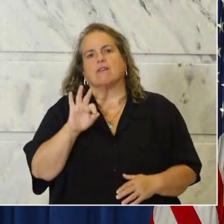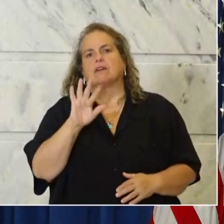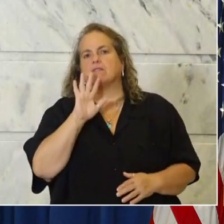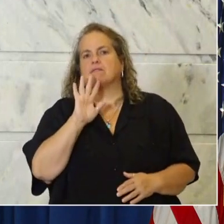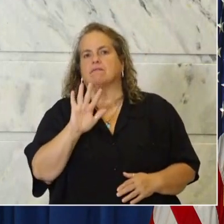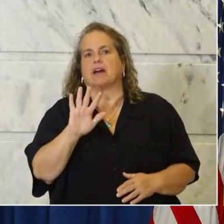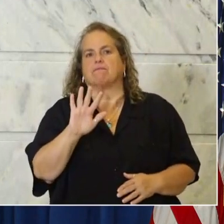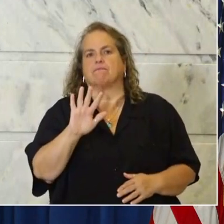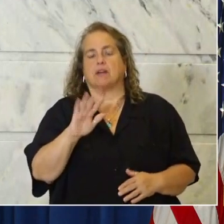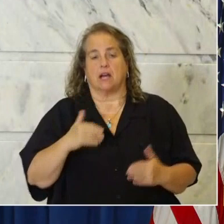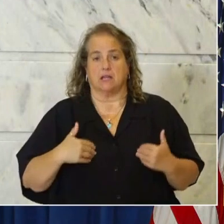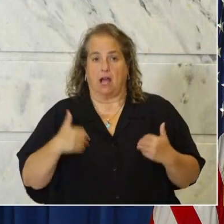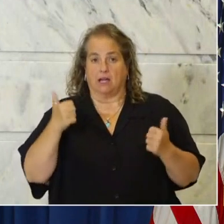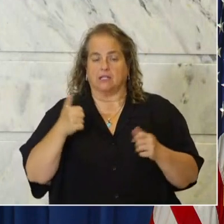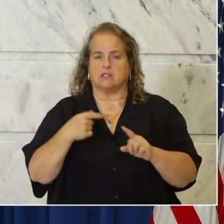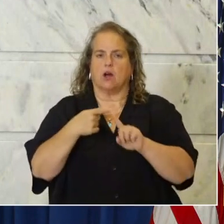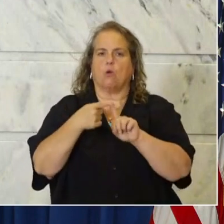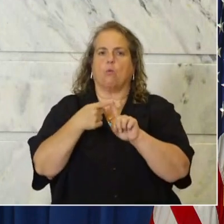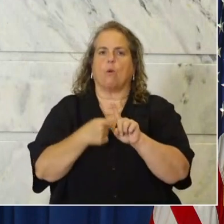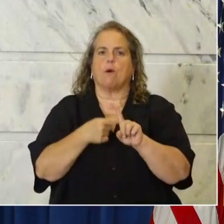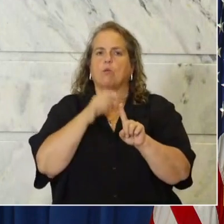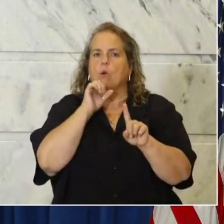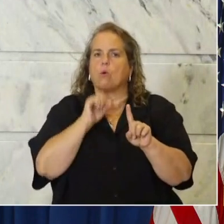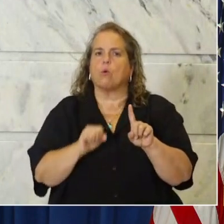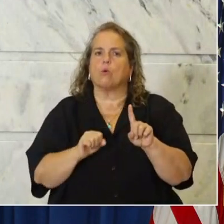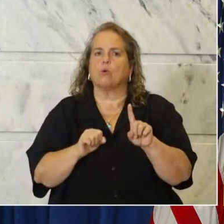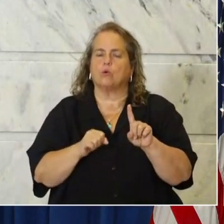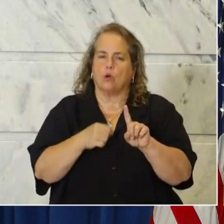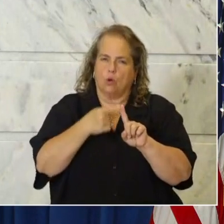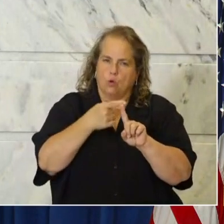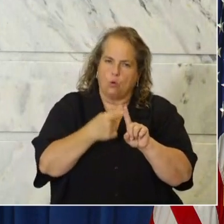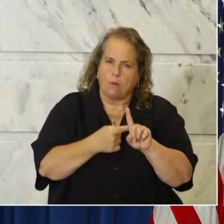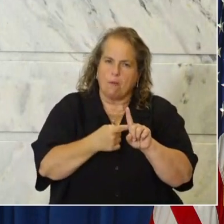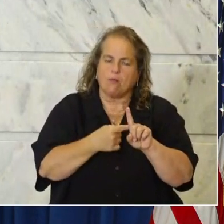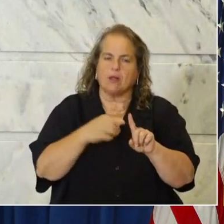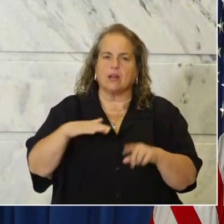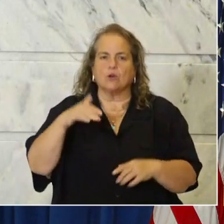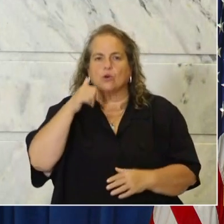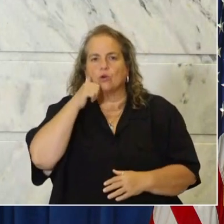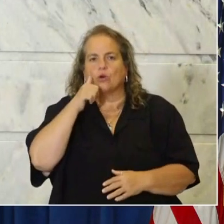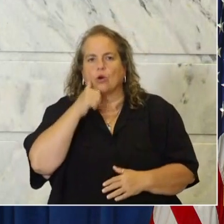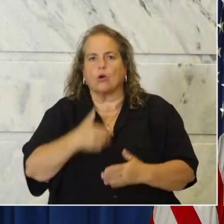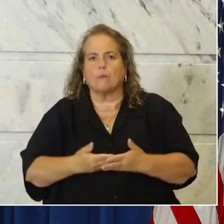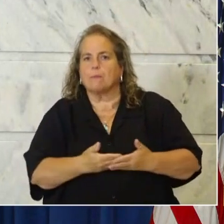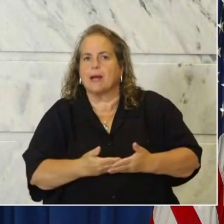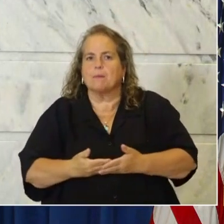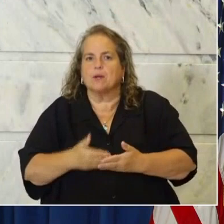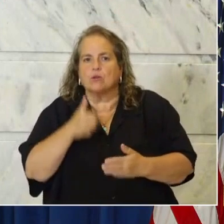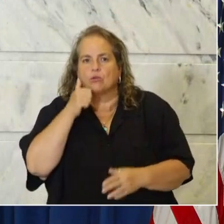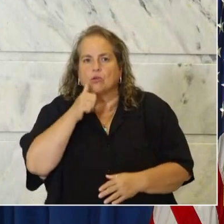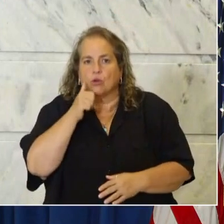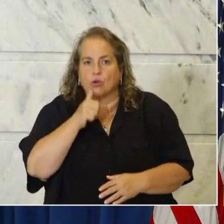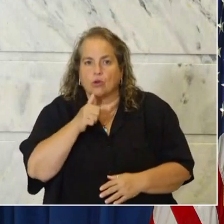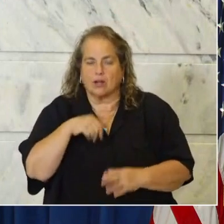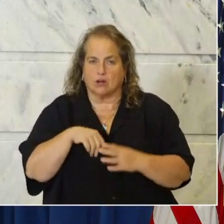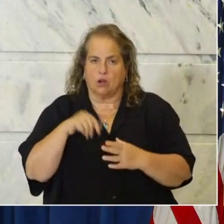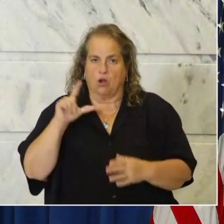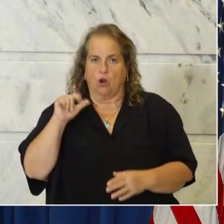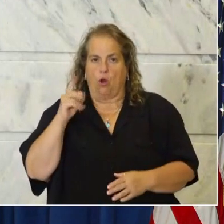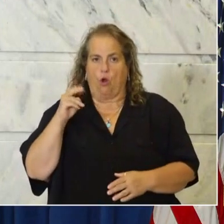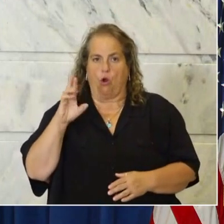The youngest being 1 month old, a 1 month old little girl and baby girl in Laurel